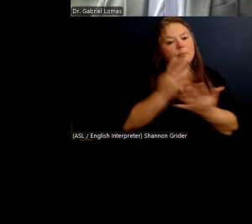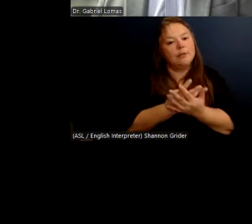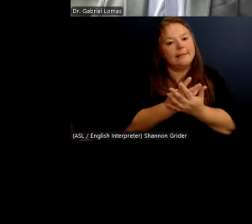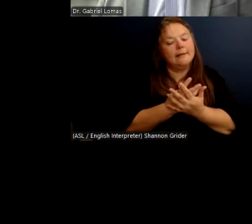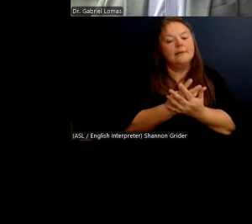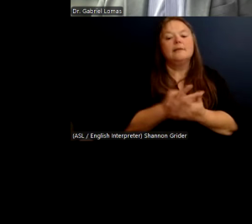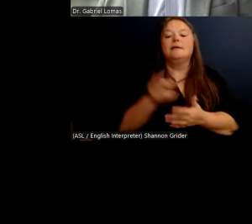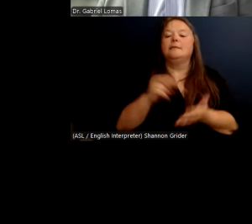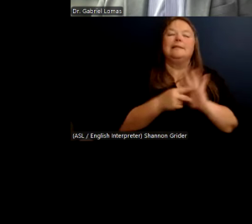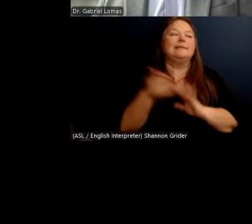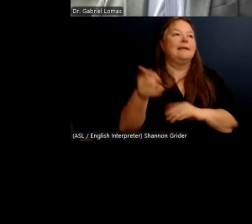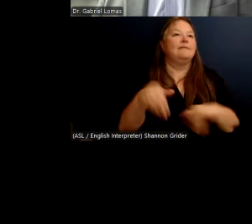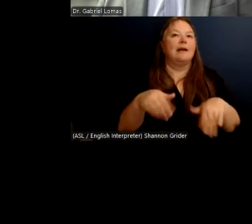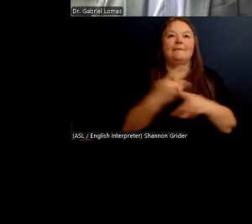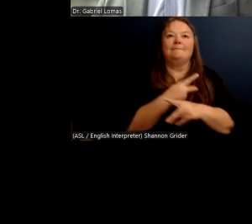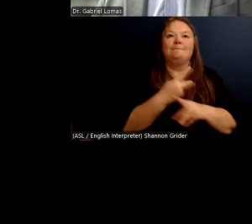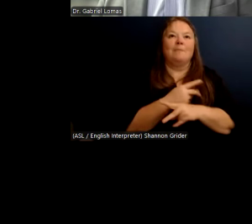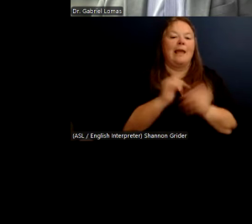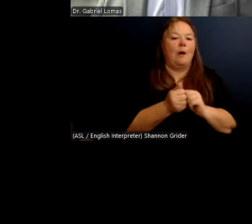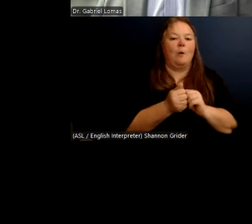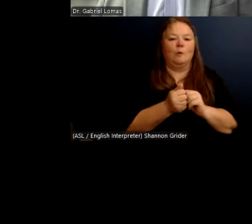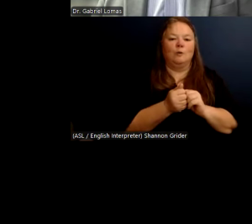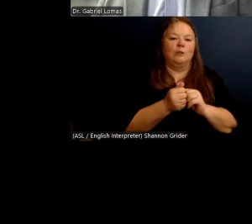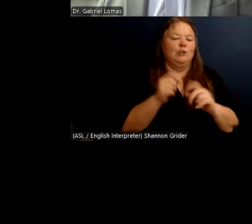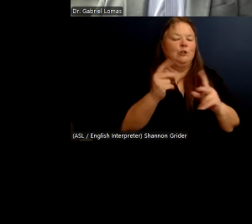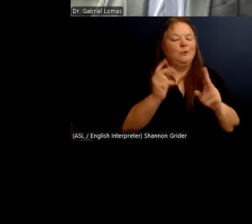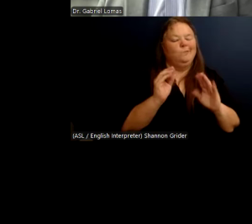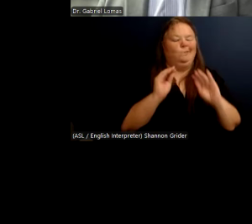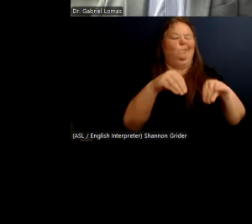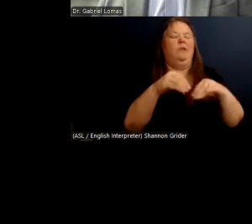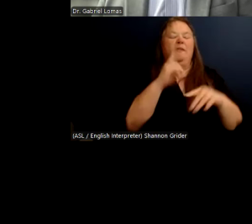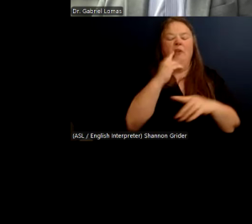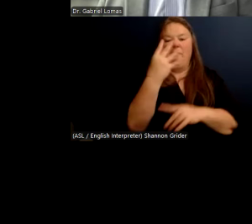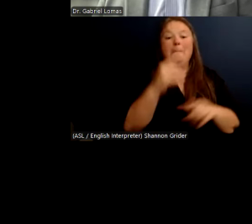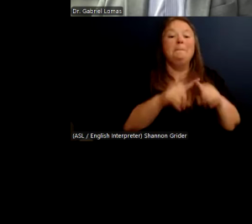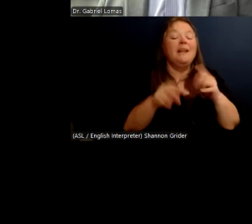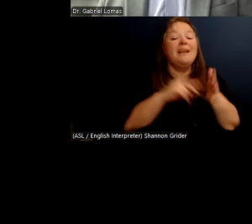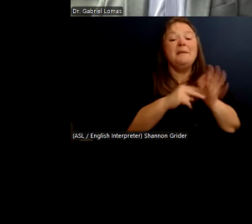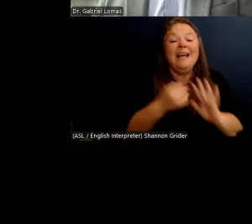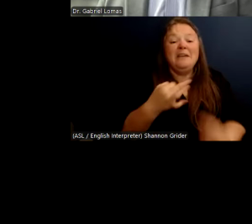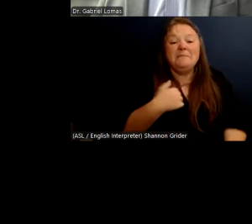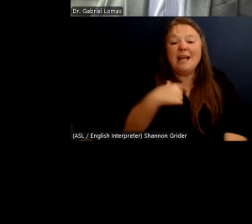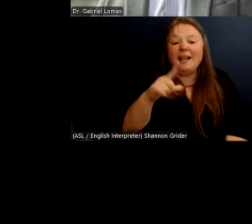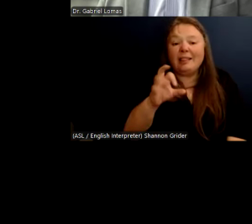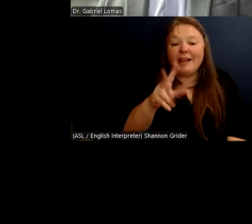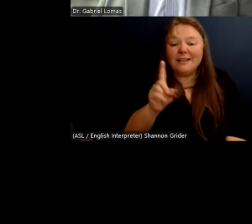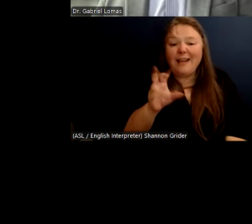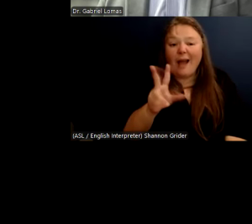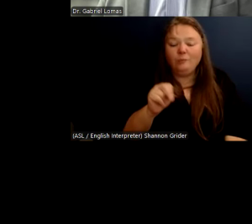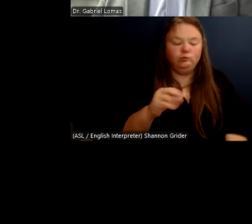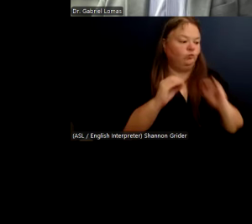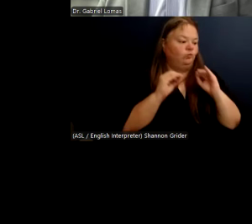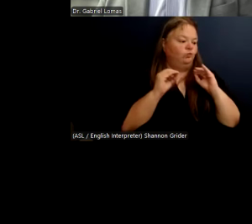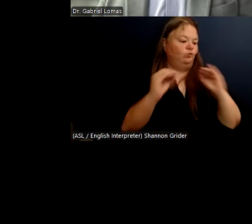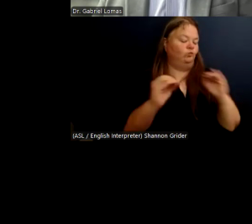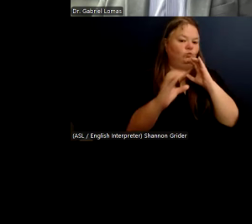have not figured out a way to conquer that. What that means is that if I'm on lockdown, I have no communication as a deaf